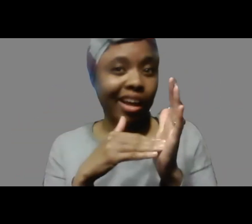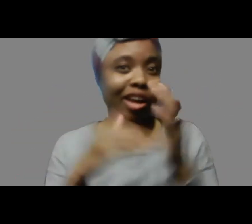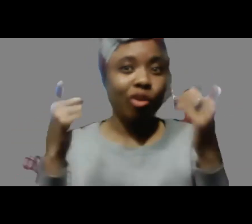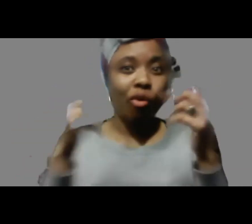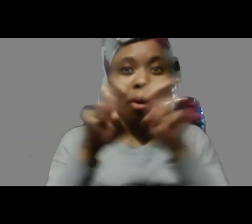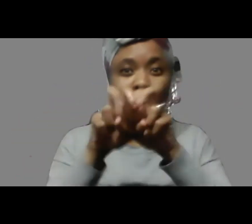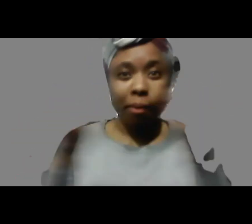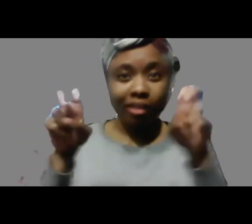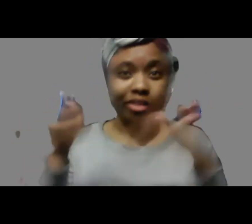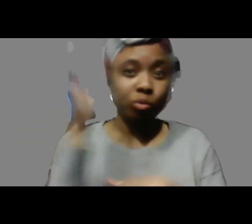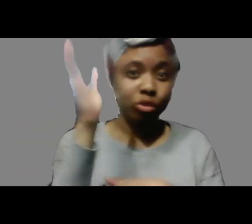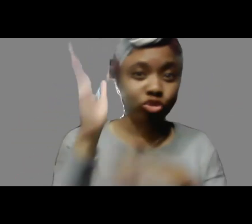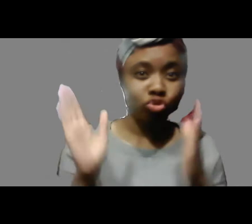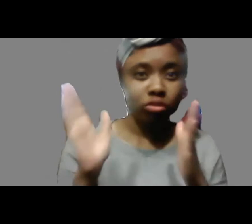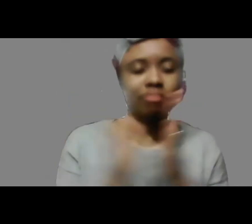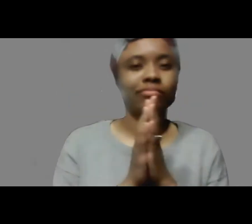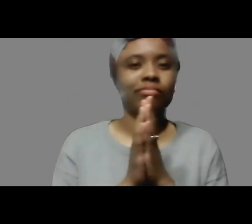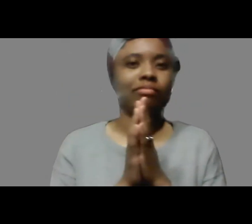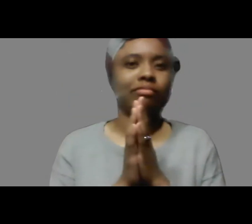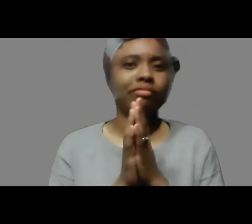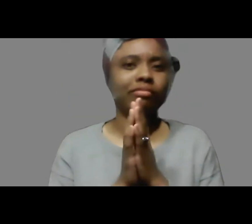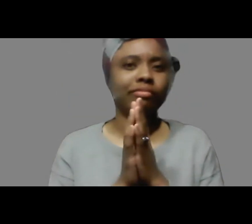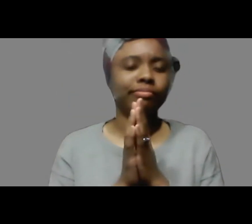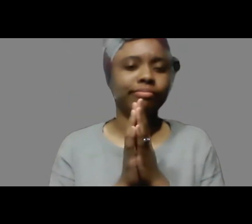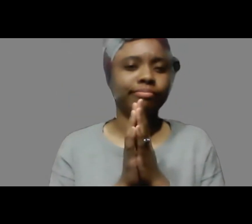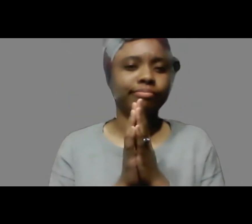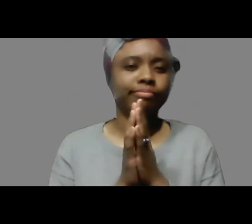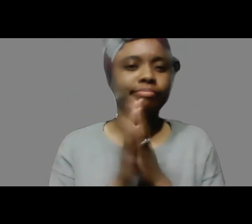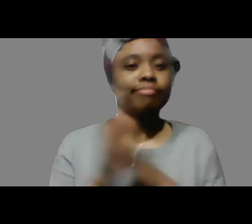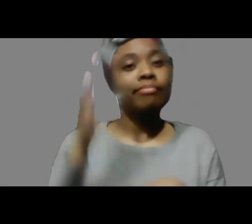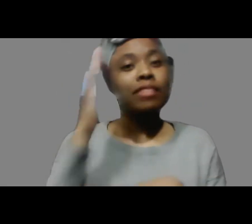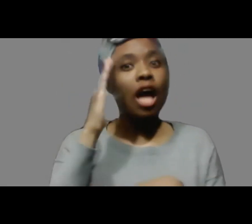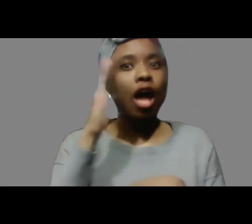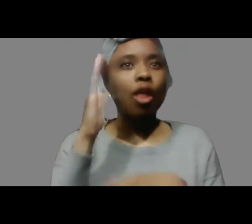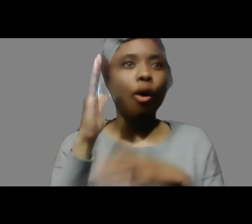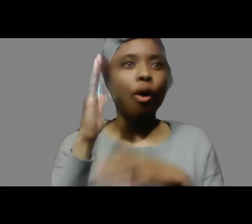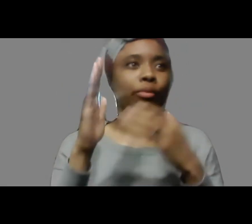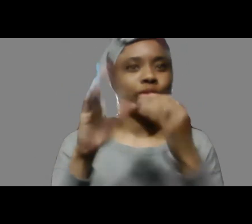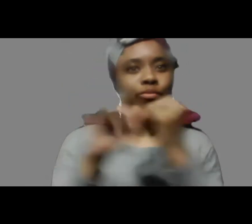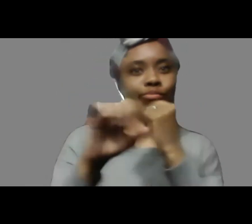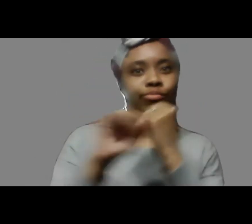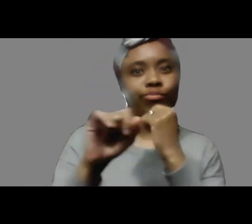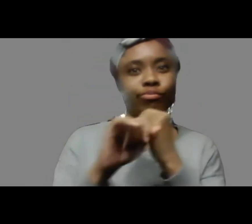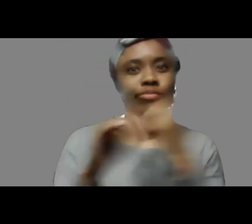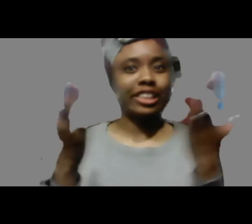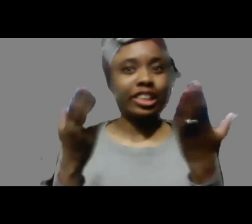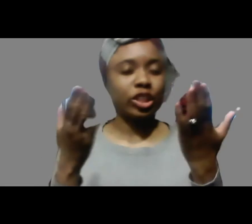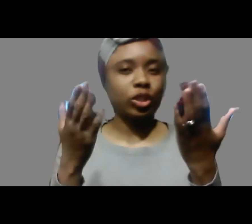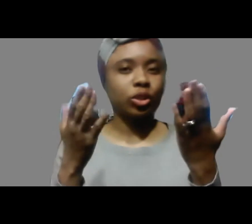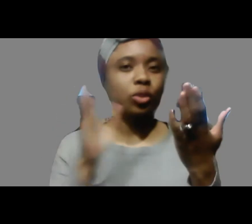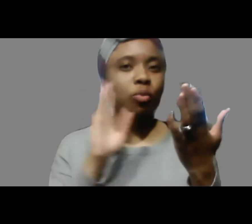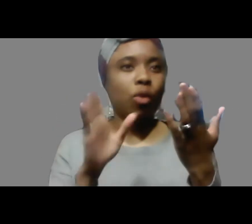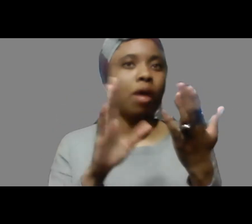panelists. And I know that there are some press folks on this call. And so we'll be posting in the